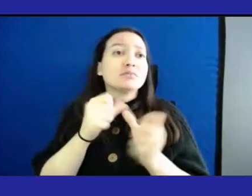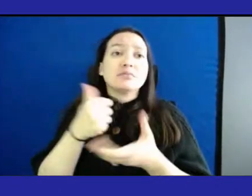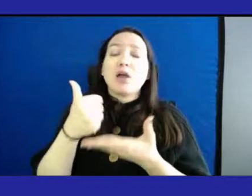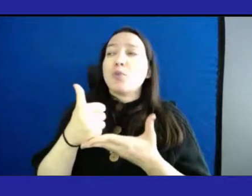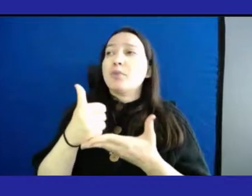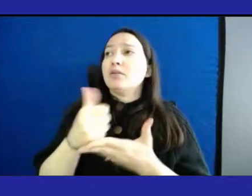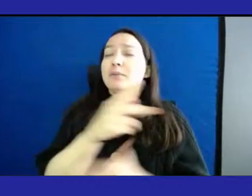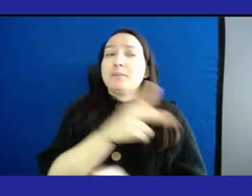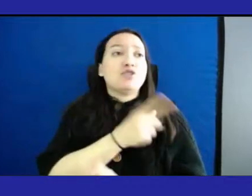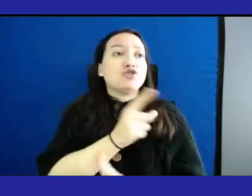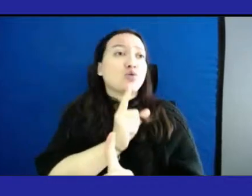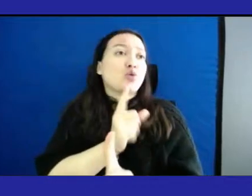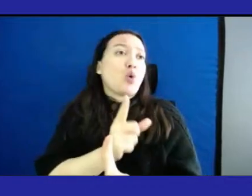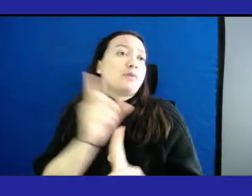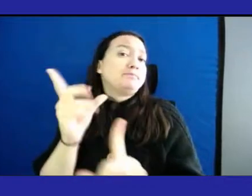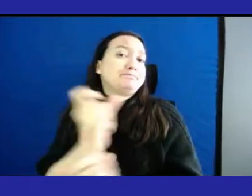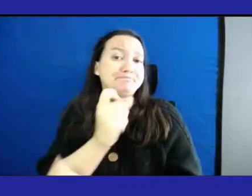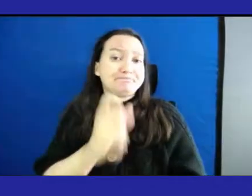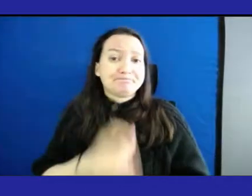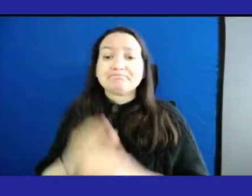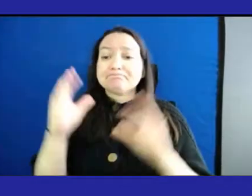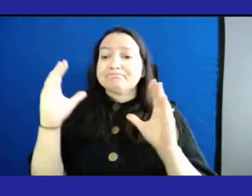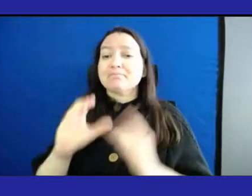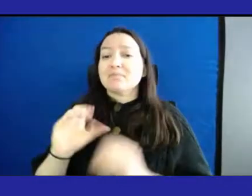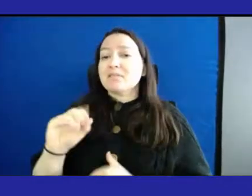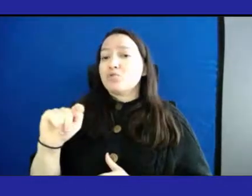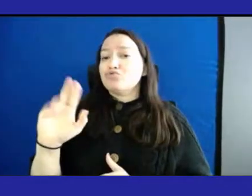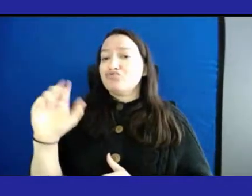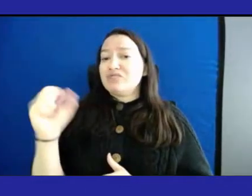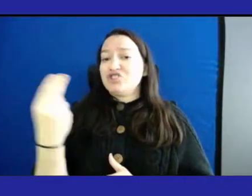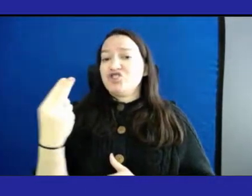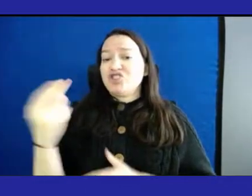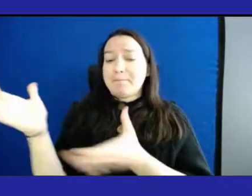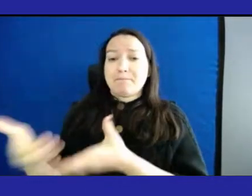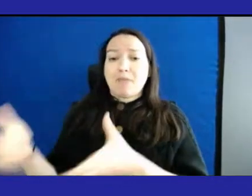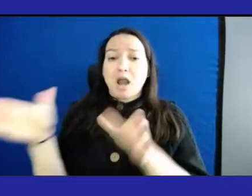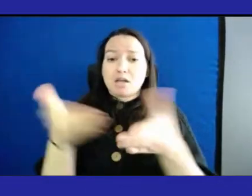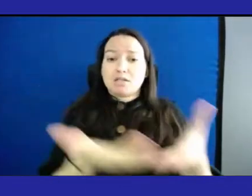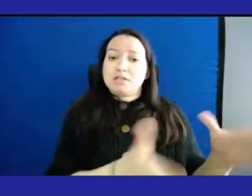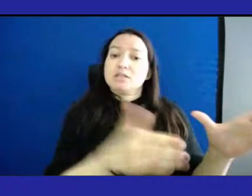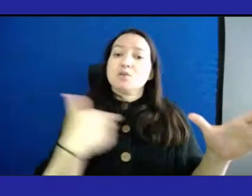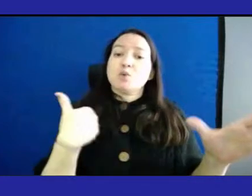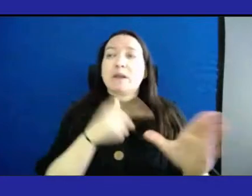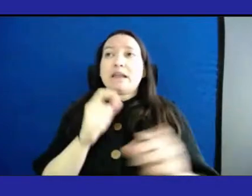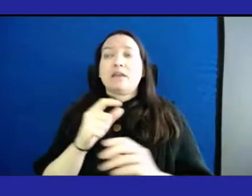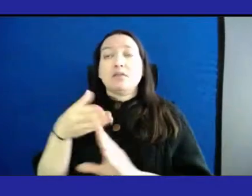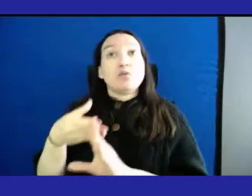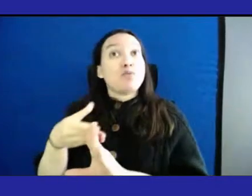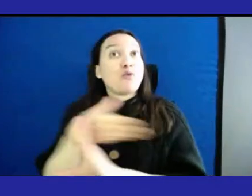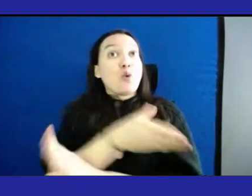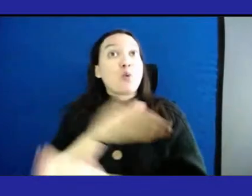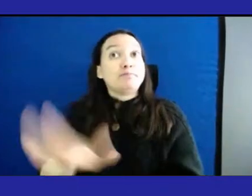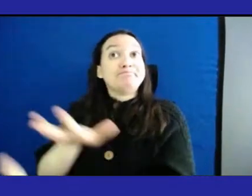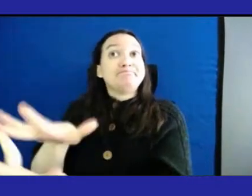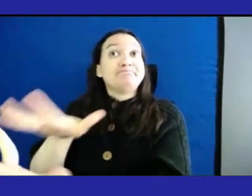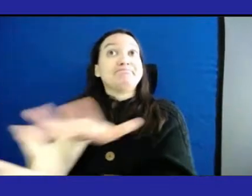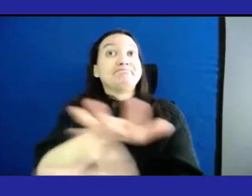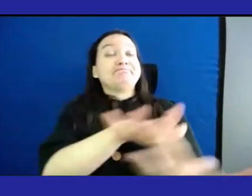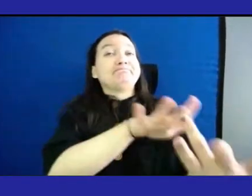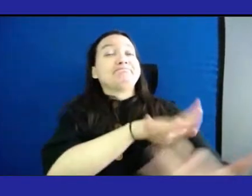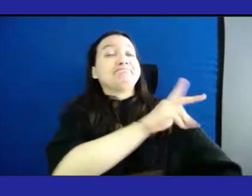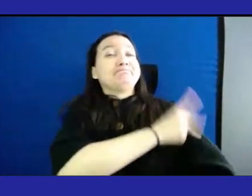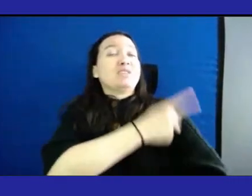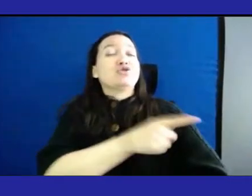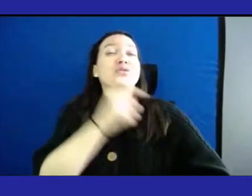their goal. And we also have outreach buckets, which really allows us to do proactive outreach to patients that have